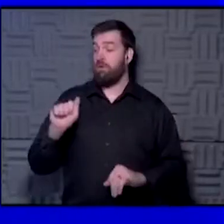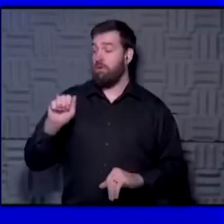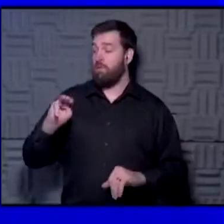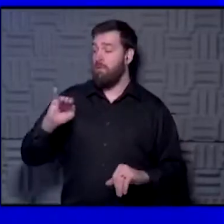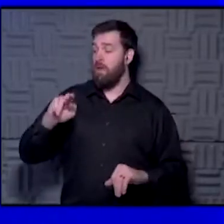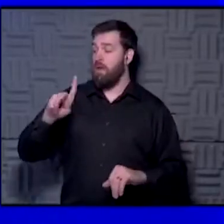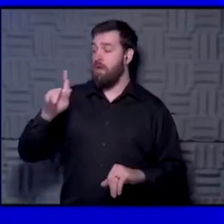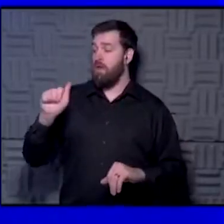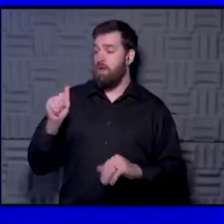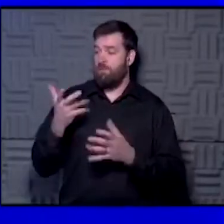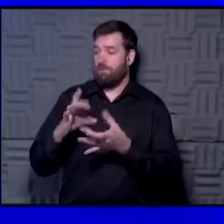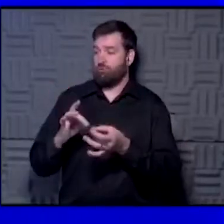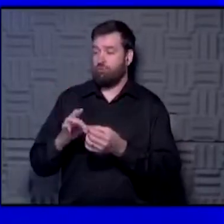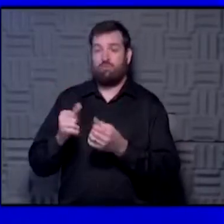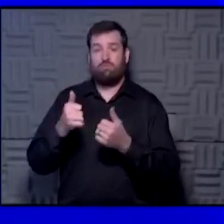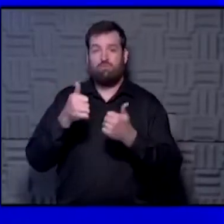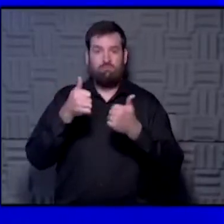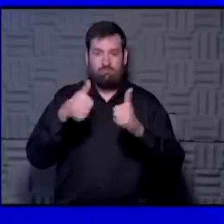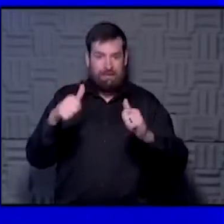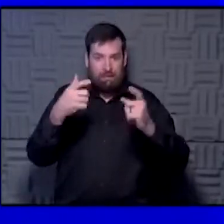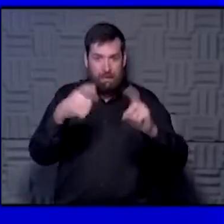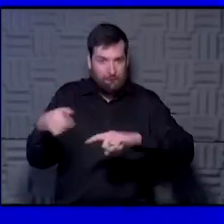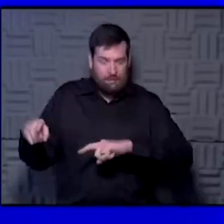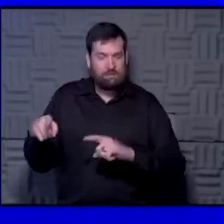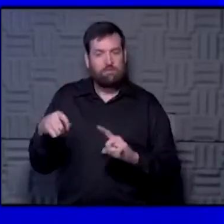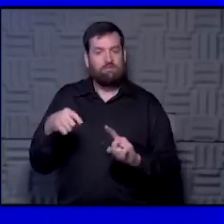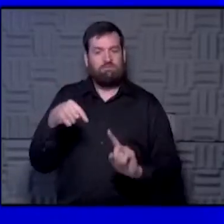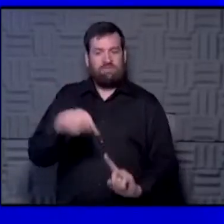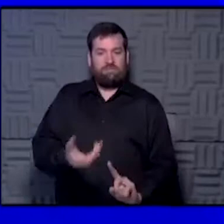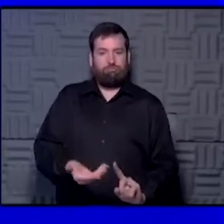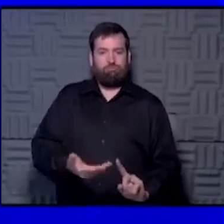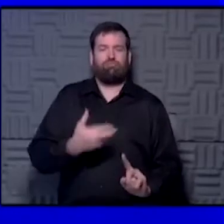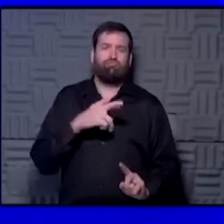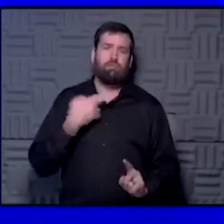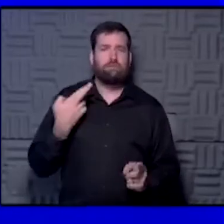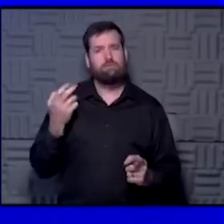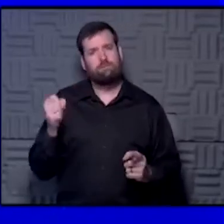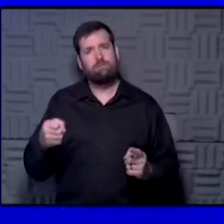about, anything that really happens, there is a risk, and having